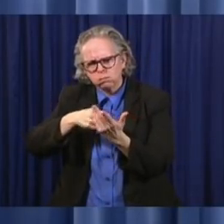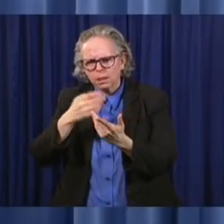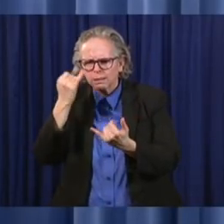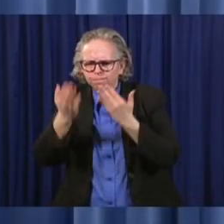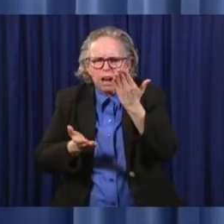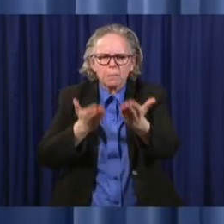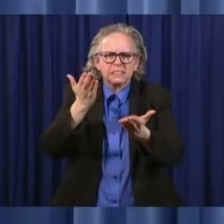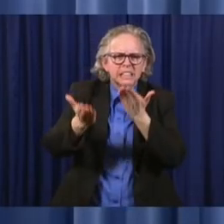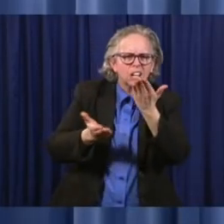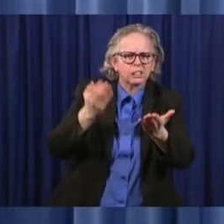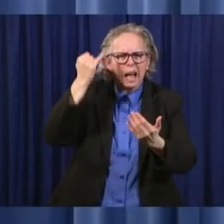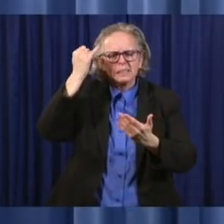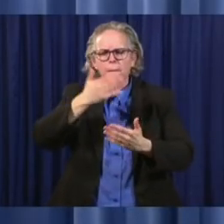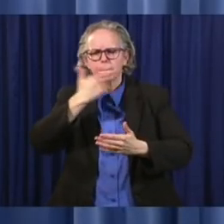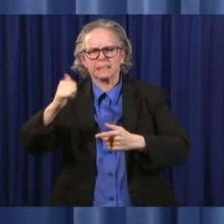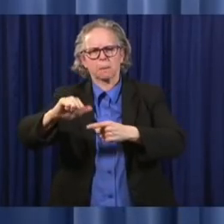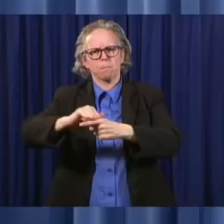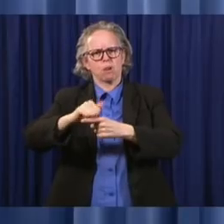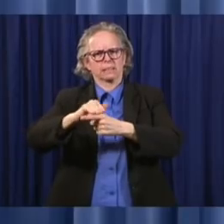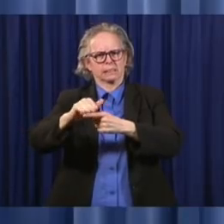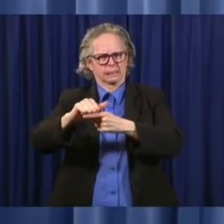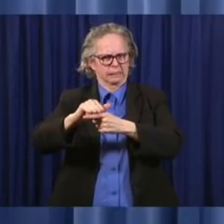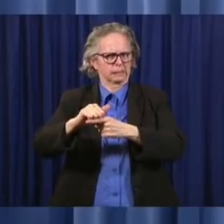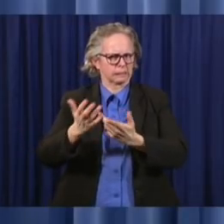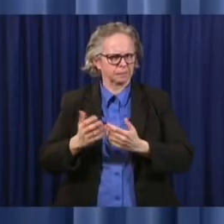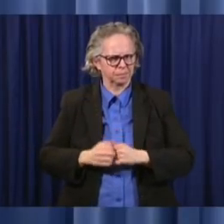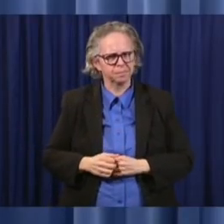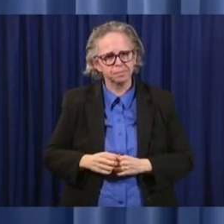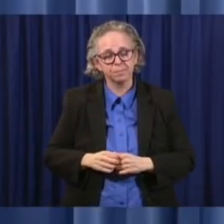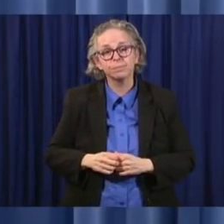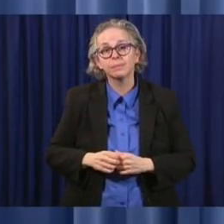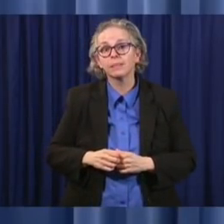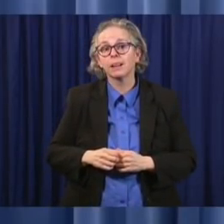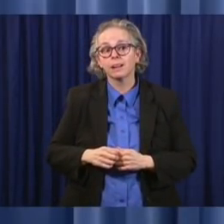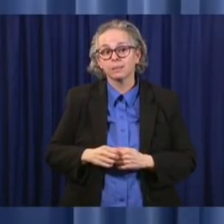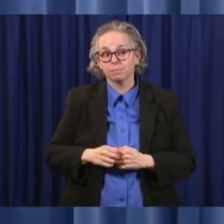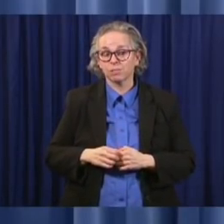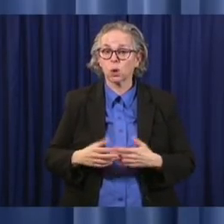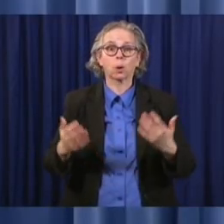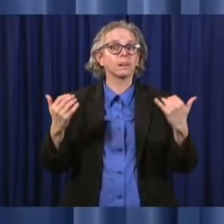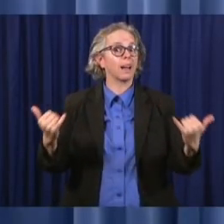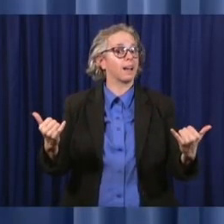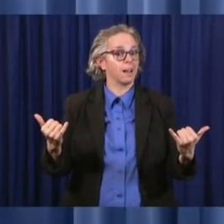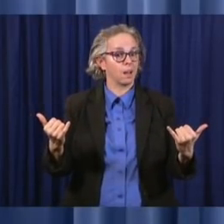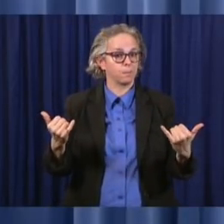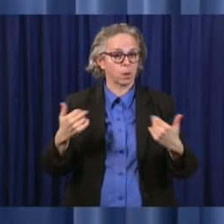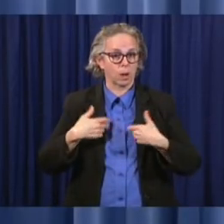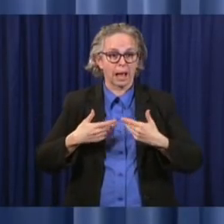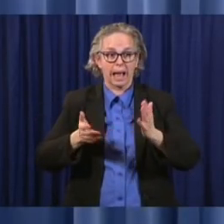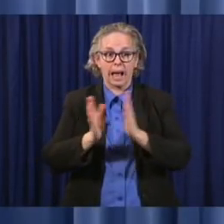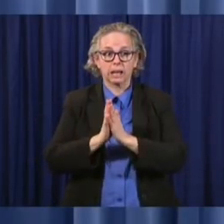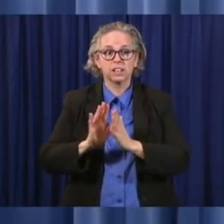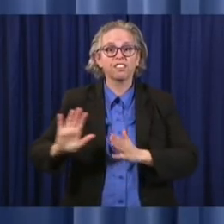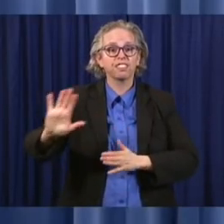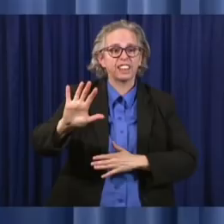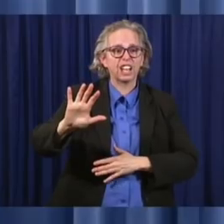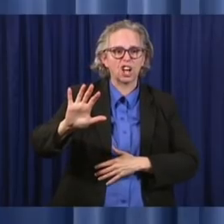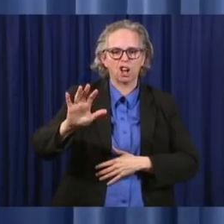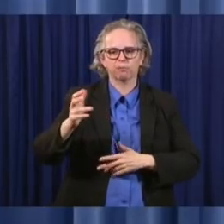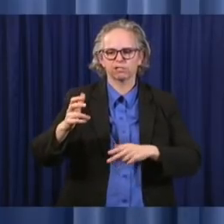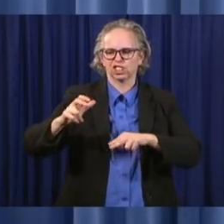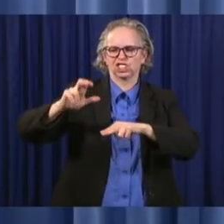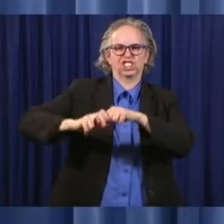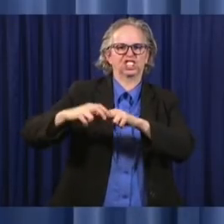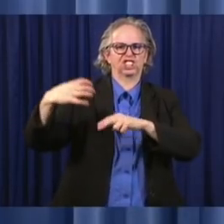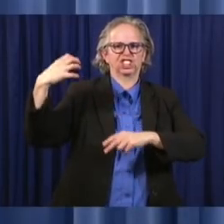best practices. And so I'm going to, at this point, ask the chair, Deborah